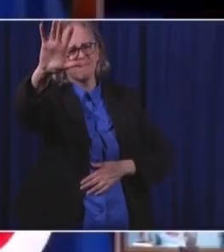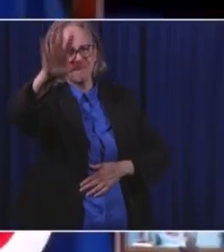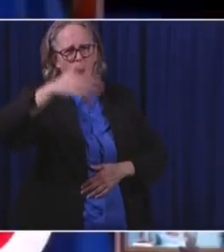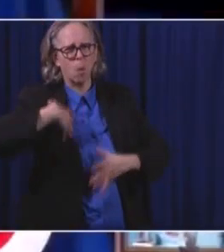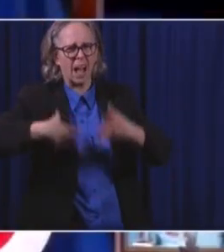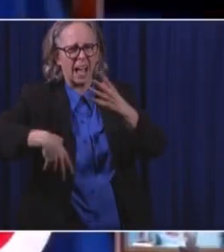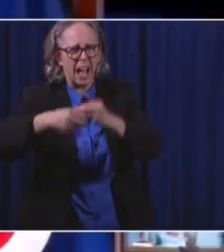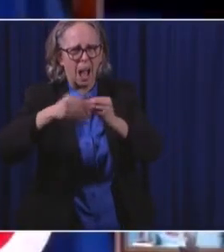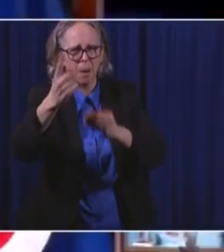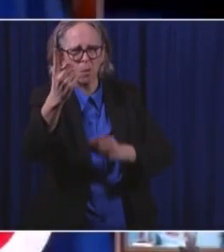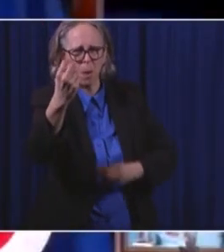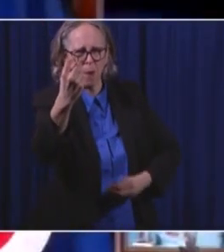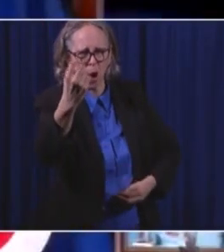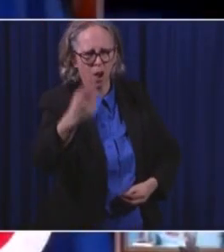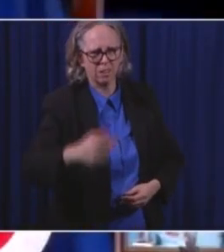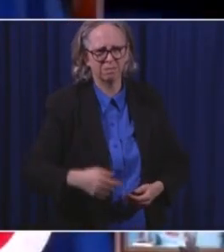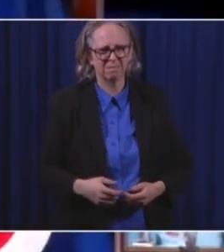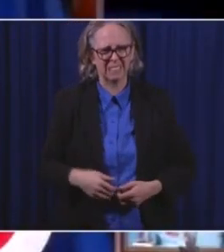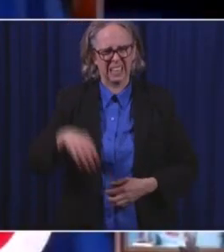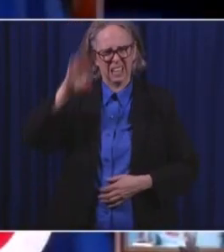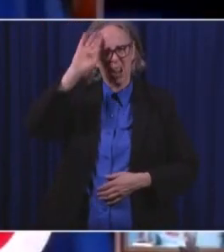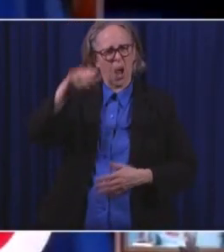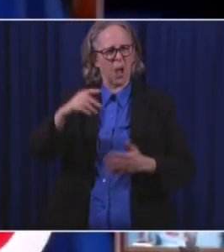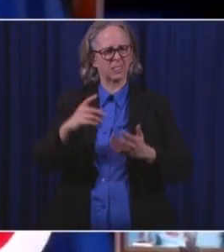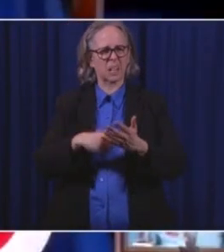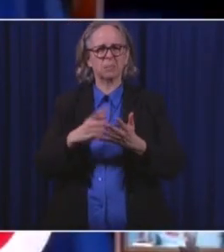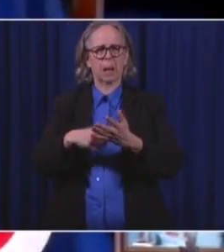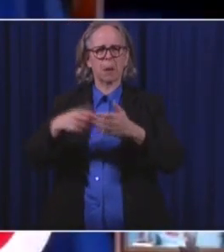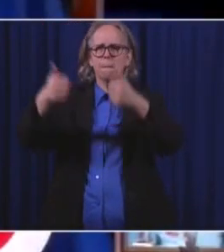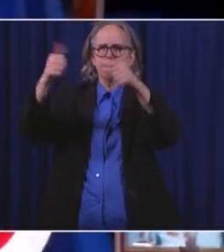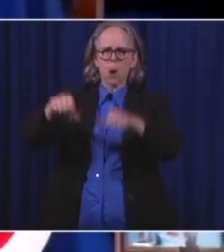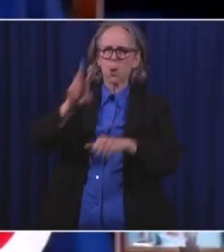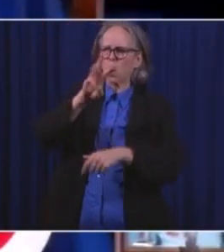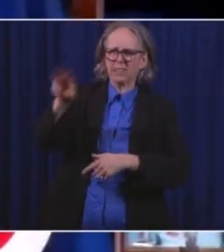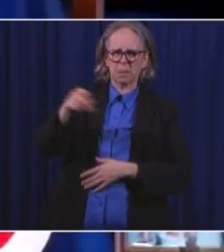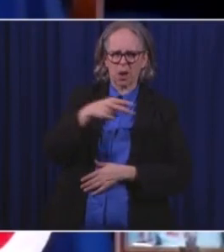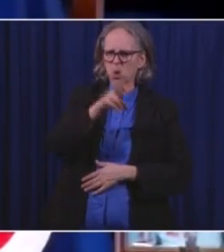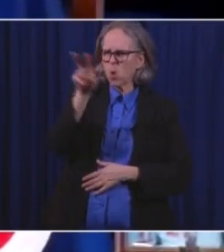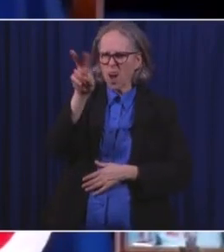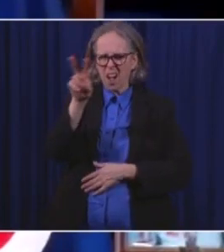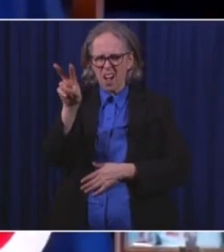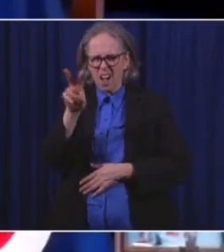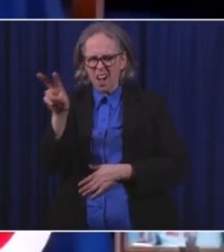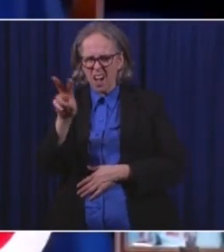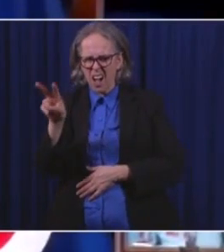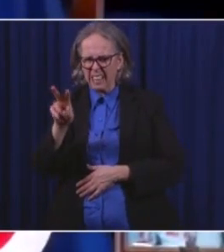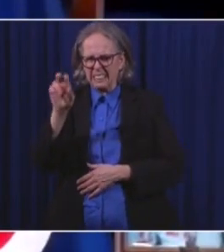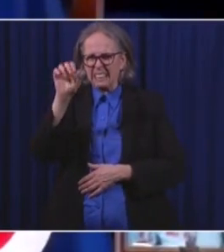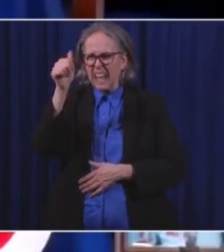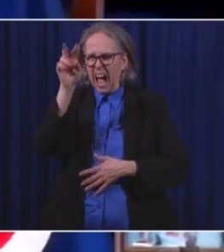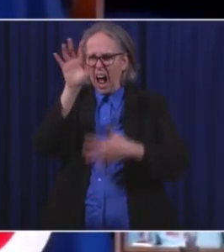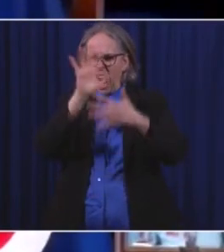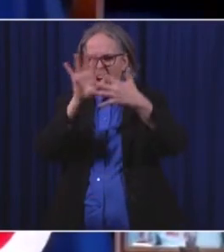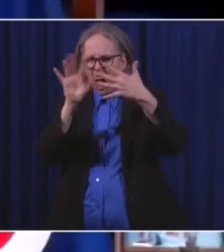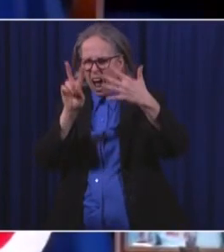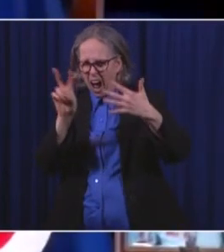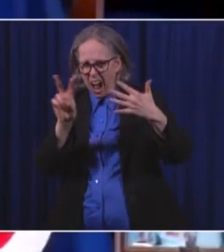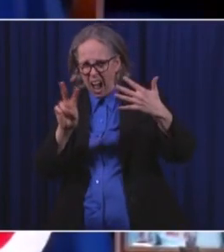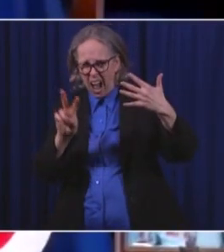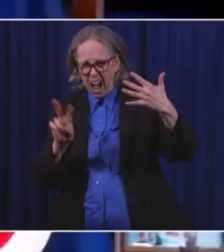out there and somebody sees that list of 10 things, when you see that list of 10 things, we're not talking about what somebody else should do. We're talking about what you should